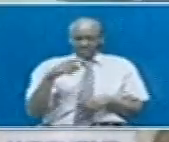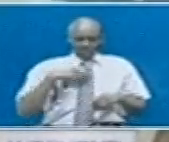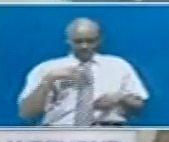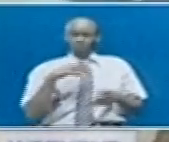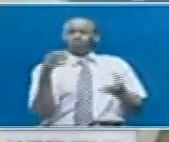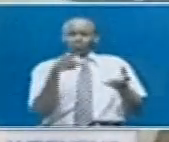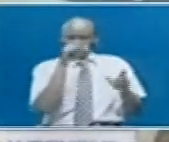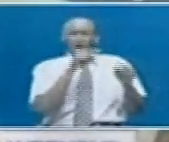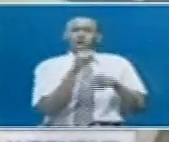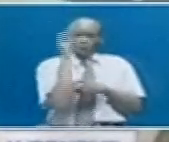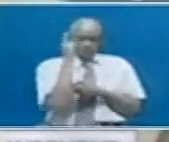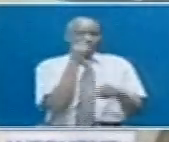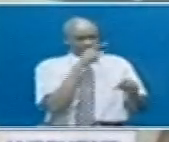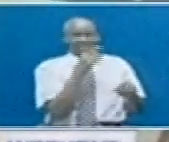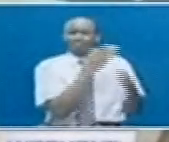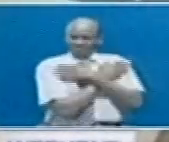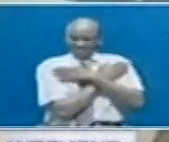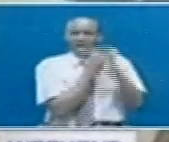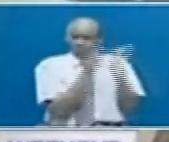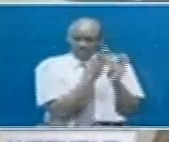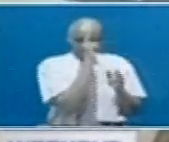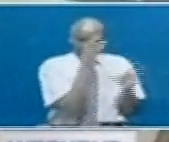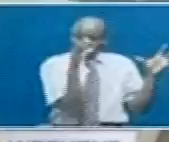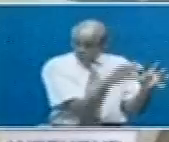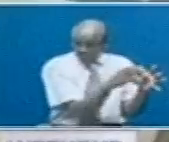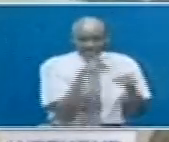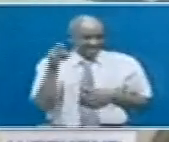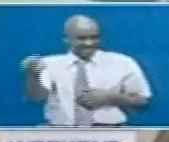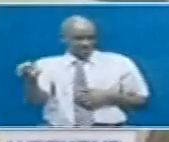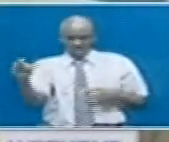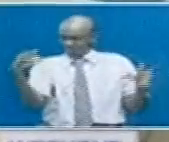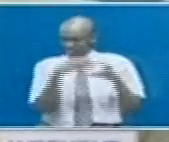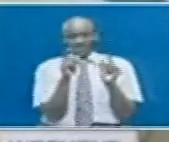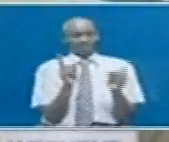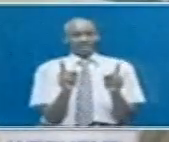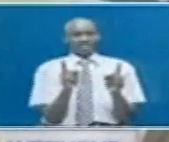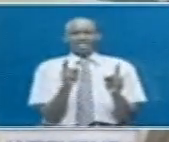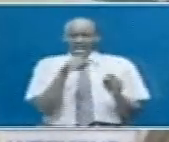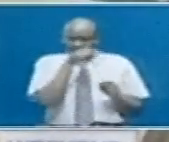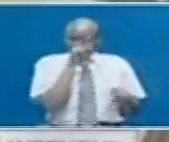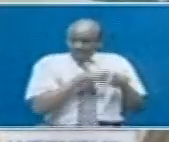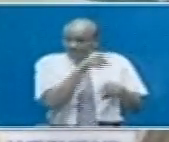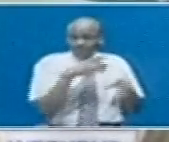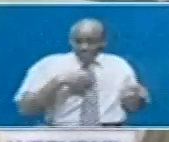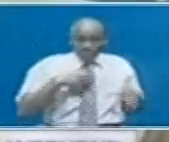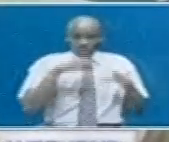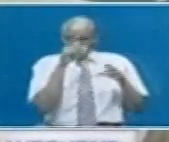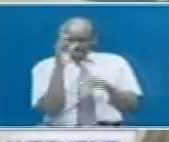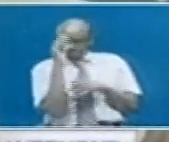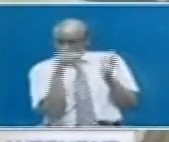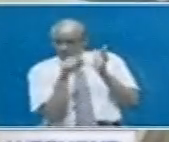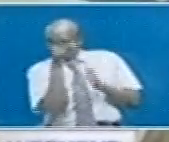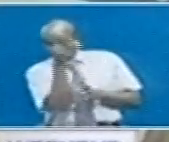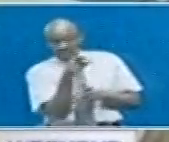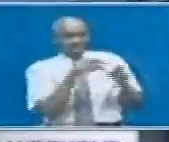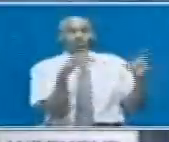the law, to partner with the police so that they can be easily, we can easily address the issue of insecurity within